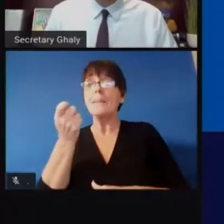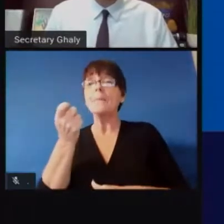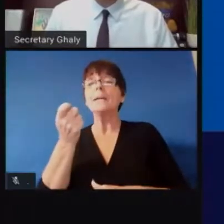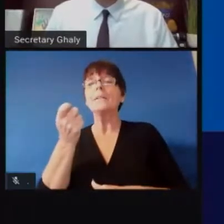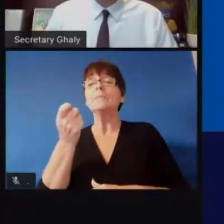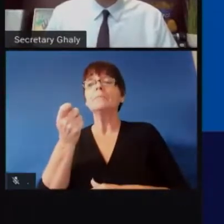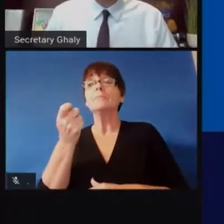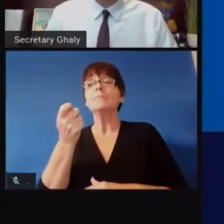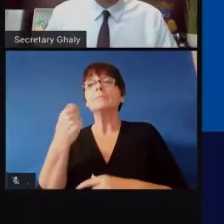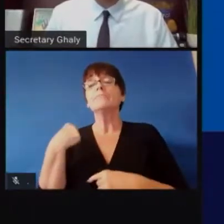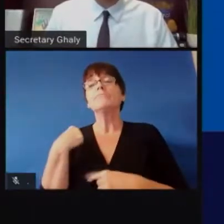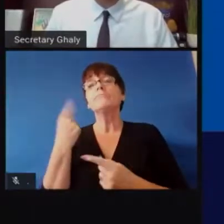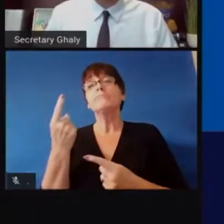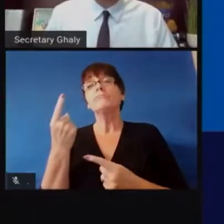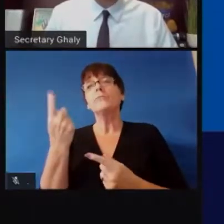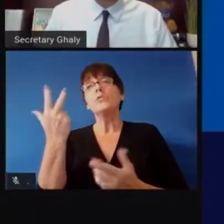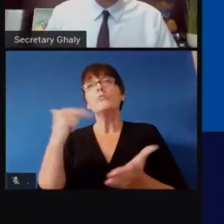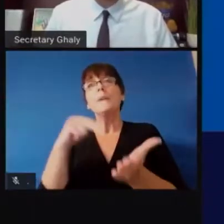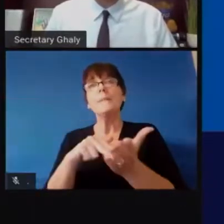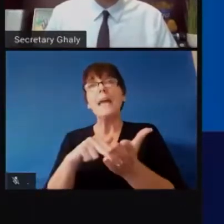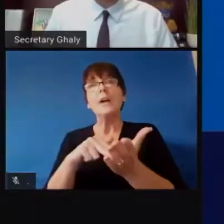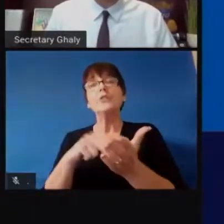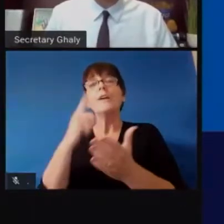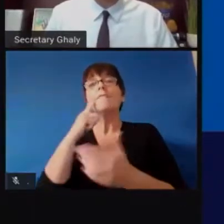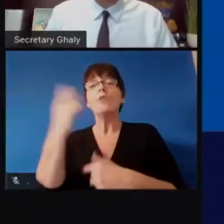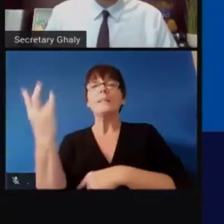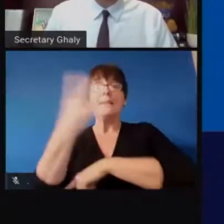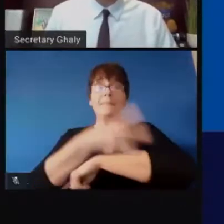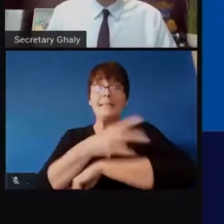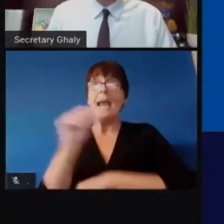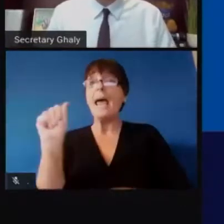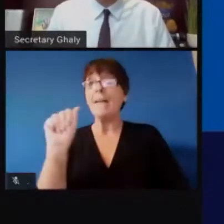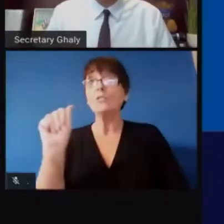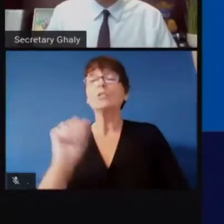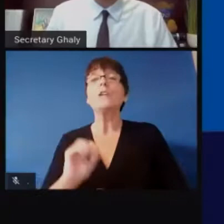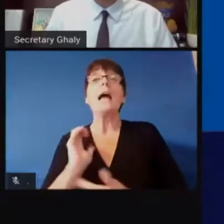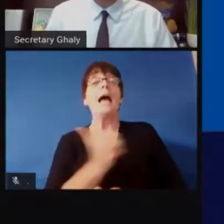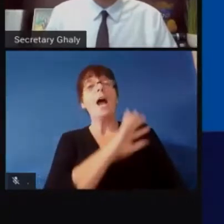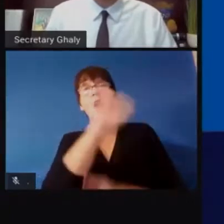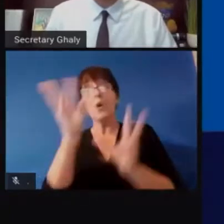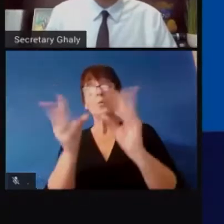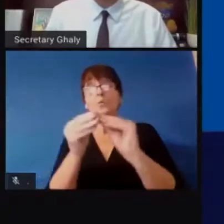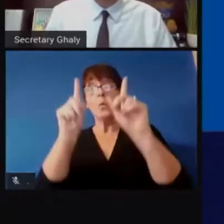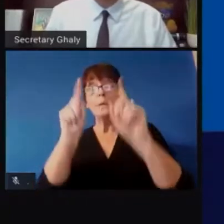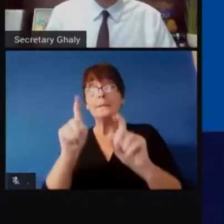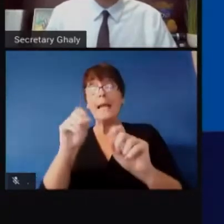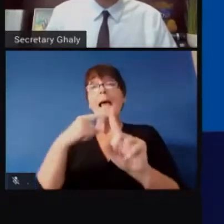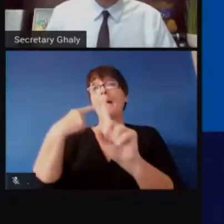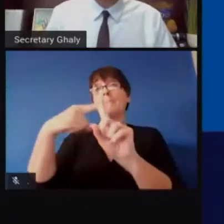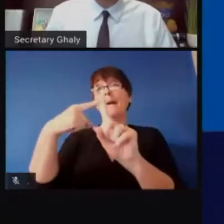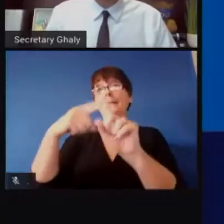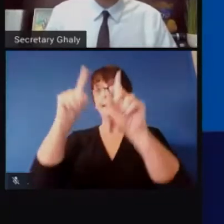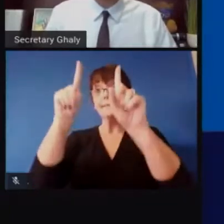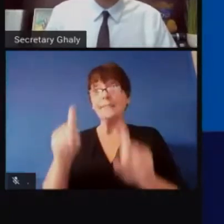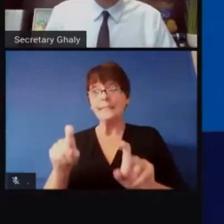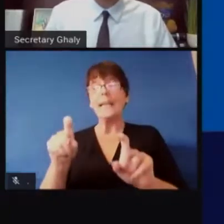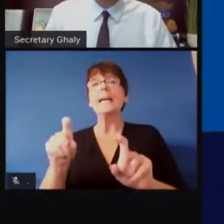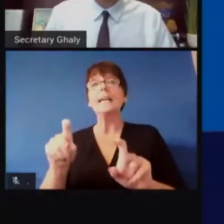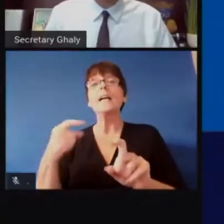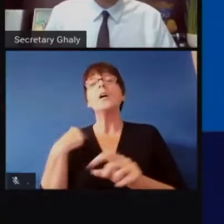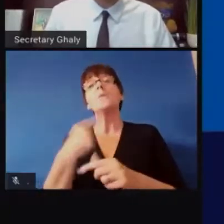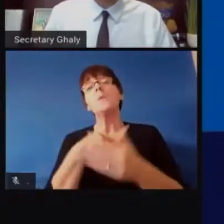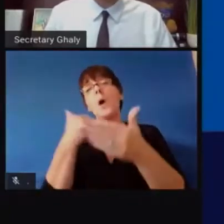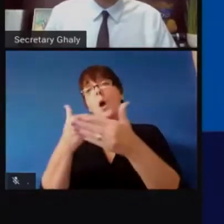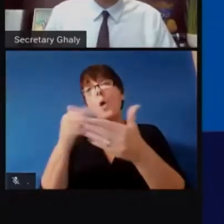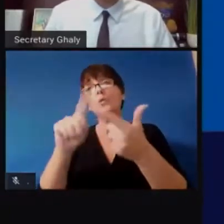over 3,000 for the 7-day average. Our total tests and test positivity we're hovering close